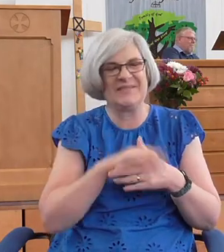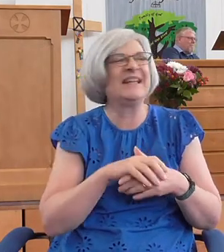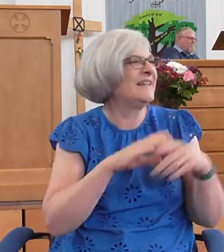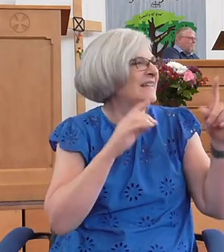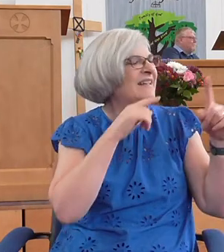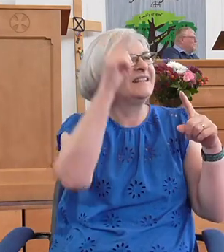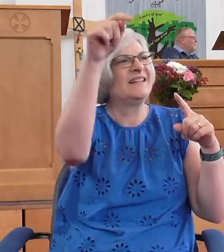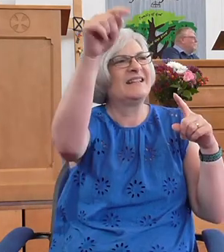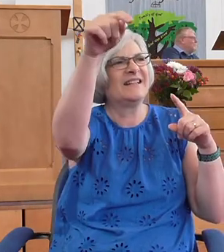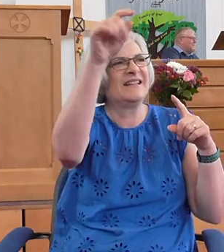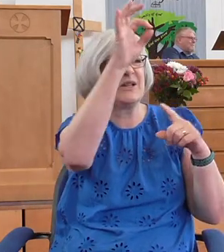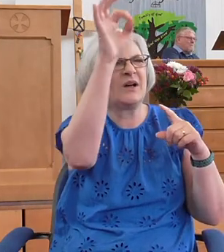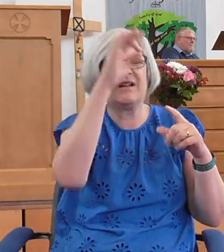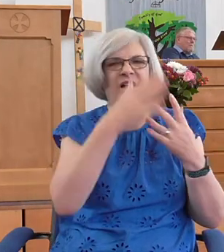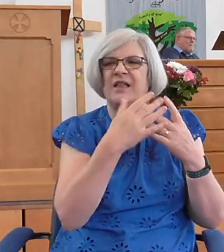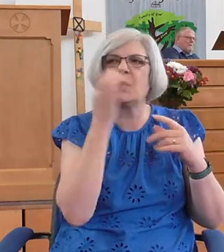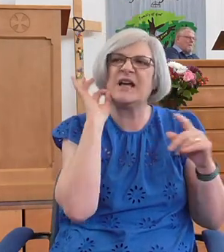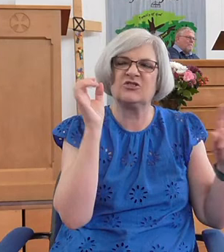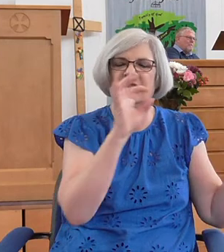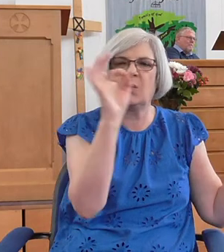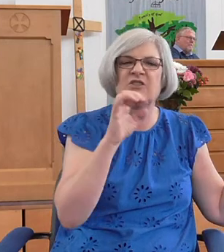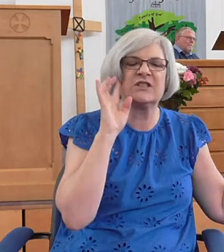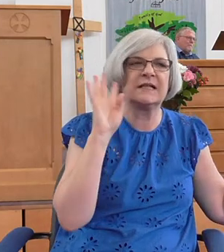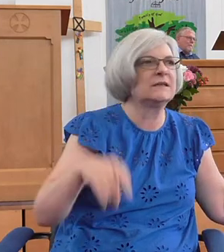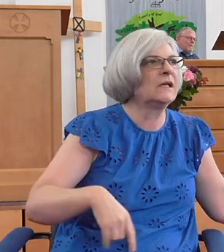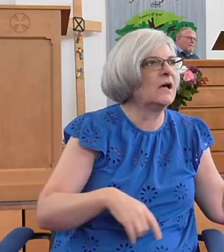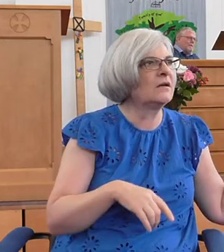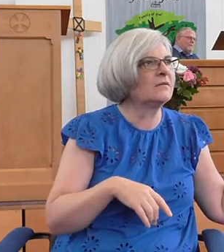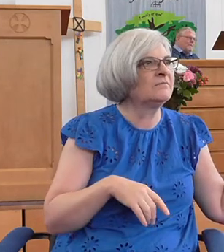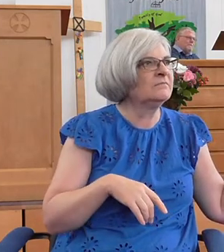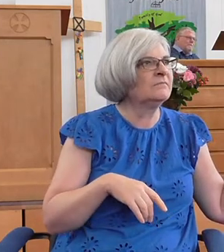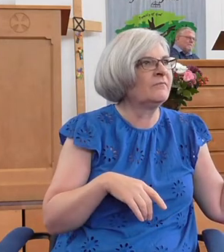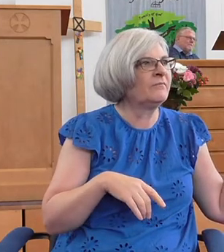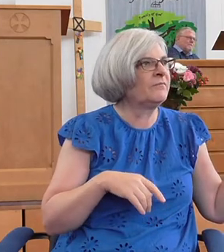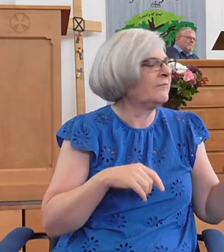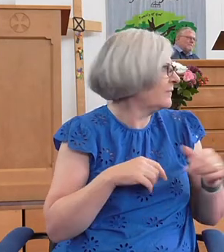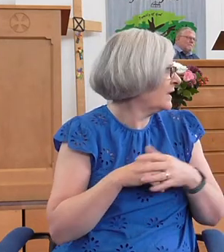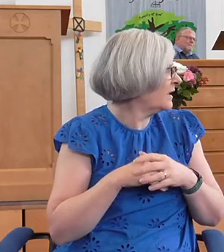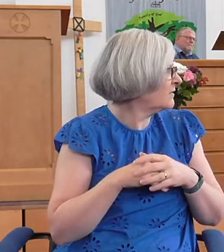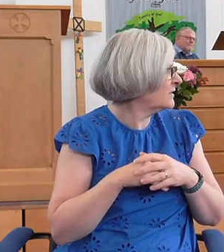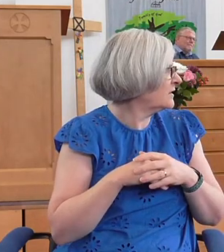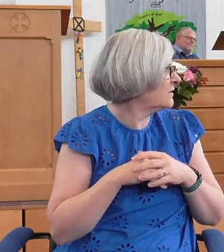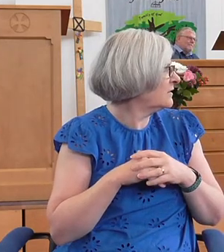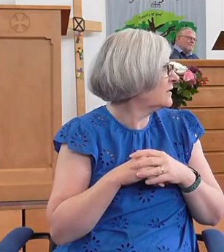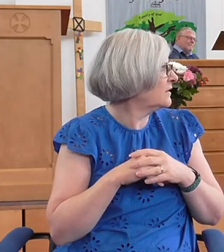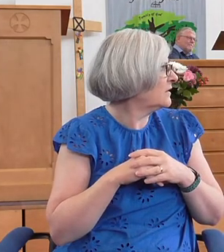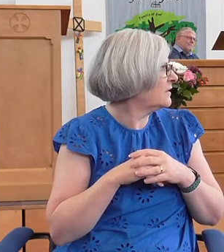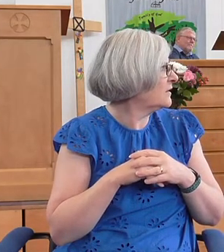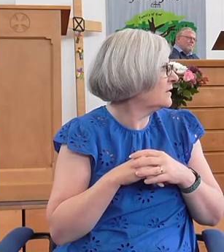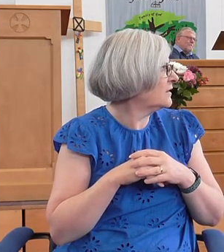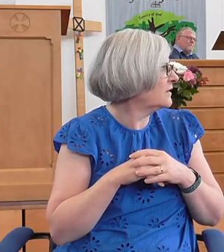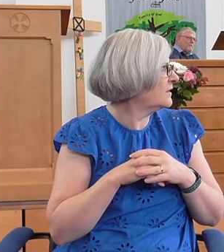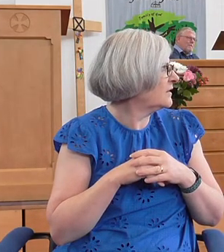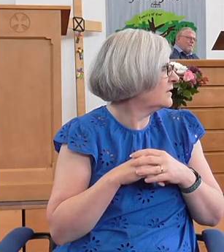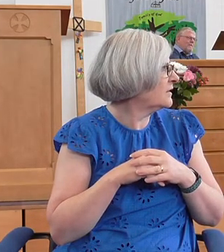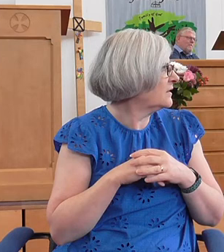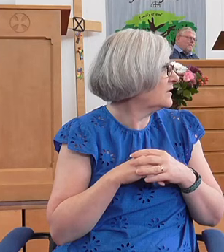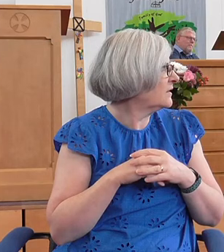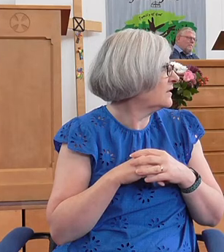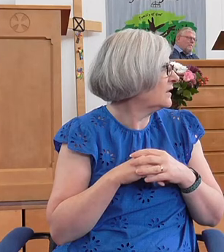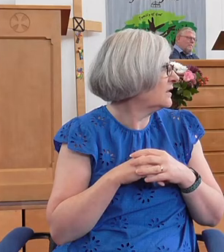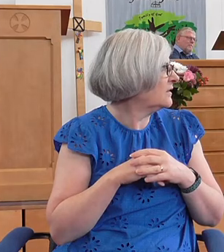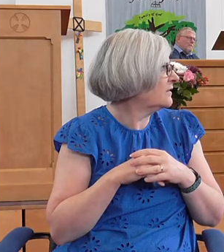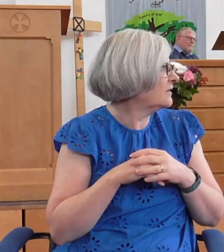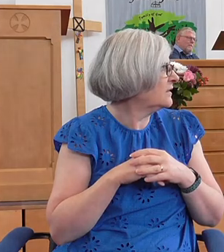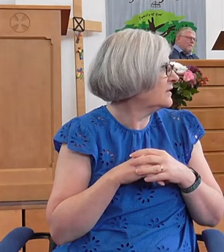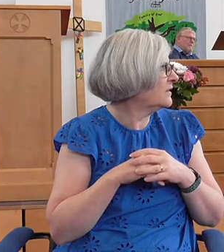back? Sorry? Okay, well, I have here just, it's maybe simpler than that. It says